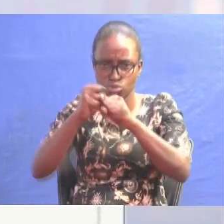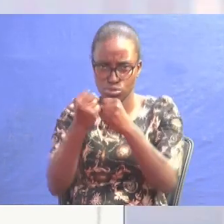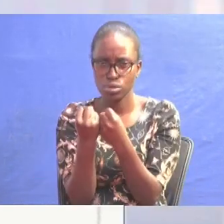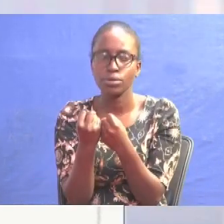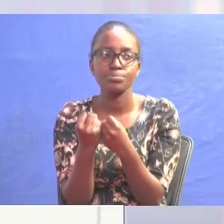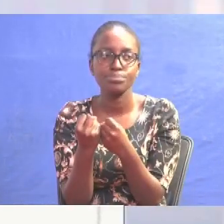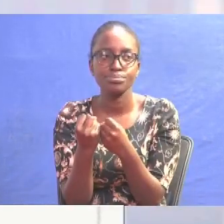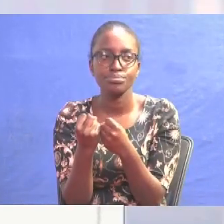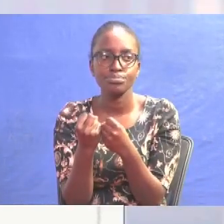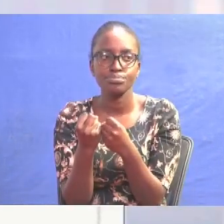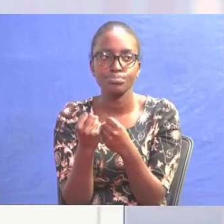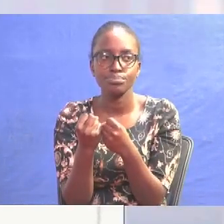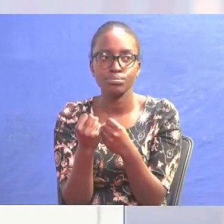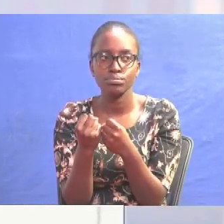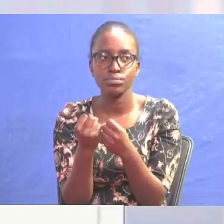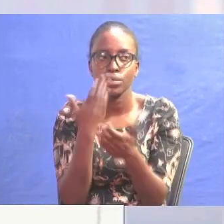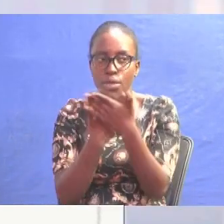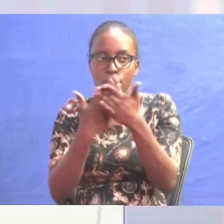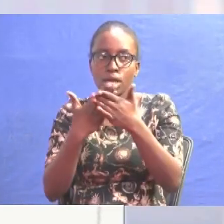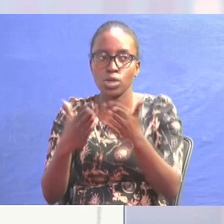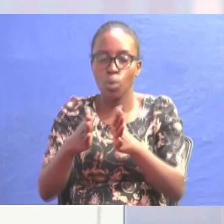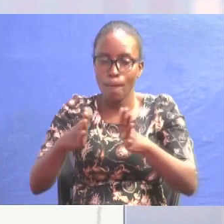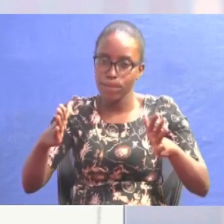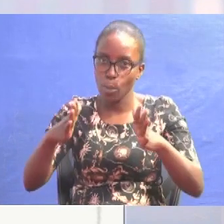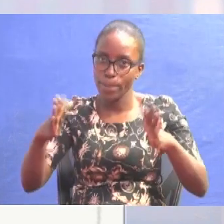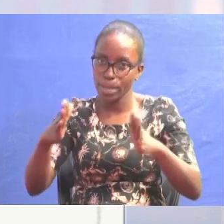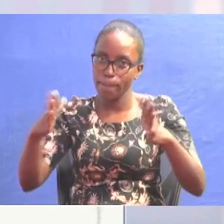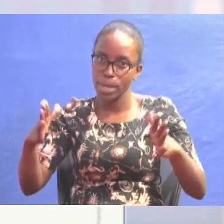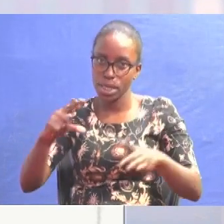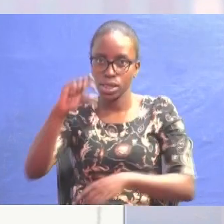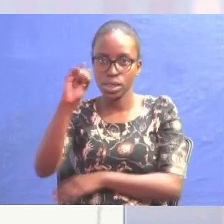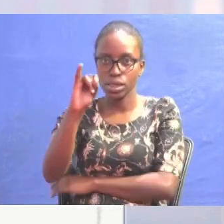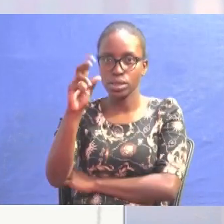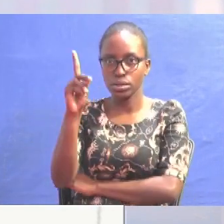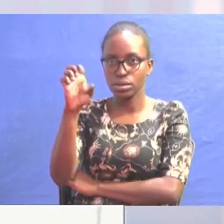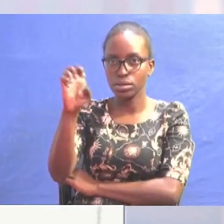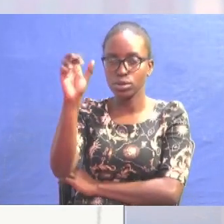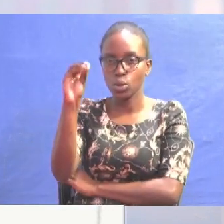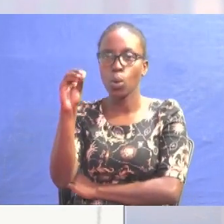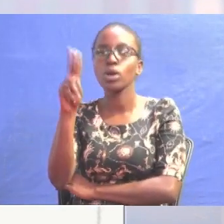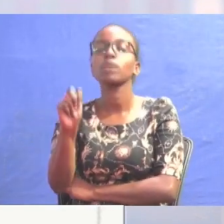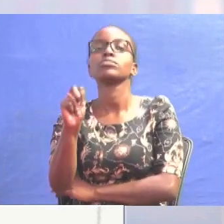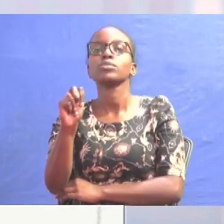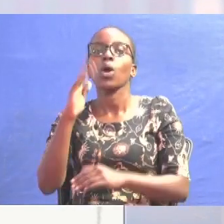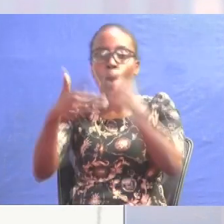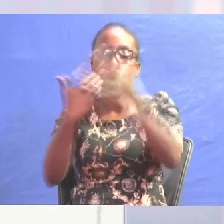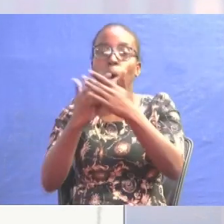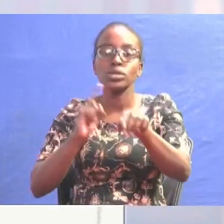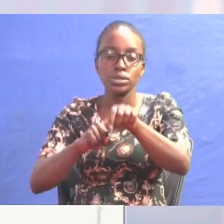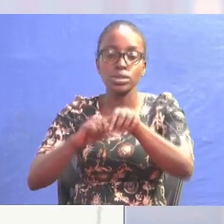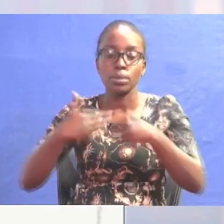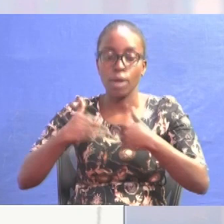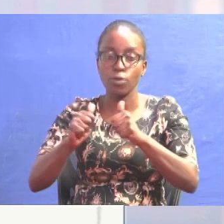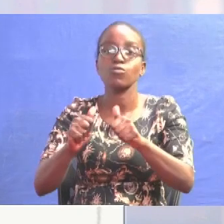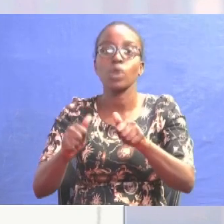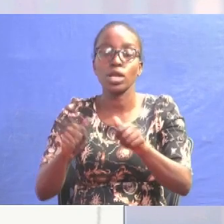Well, okay, thank you so much, Gideon. I'm afraid that is the whole time we had tonight as